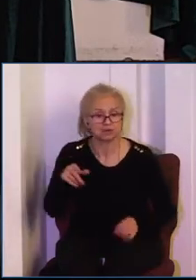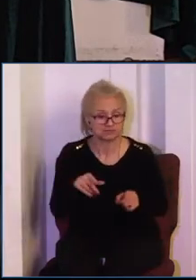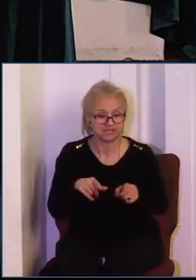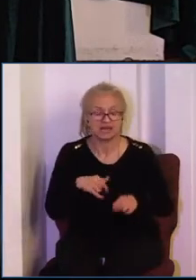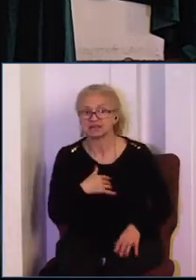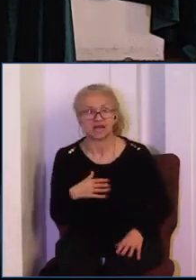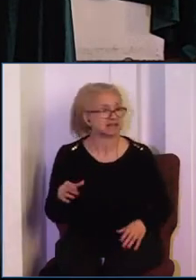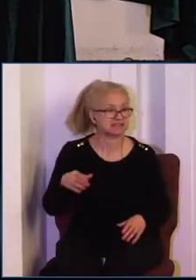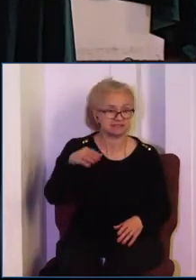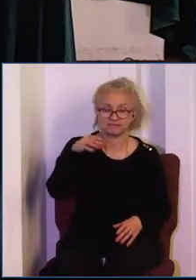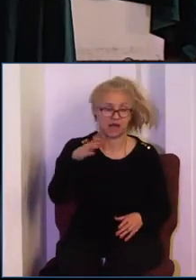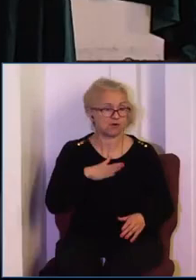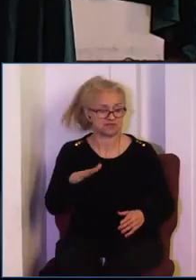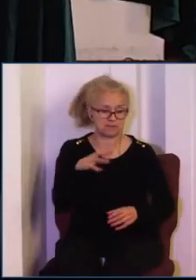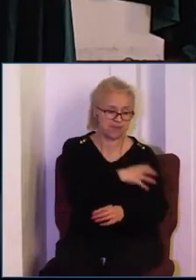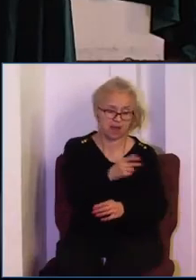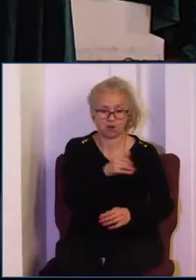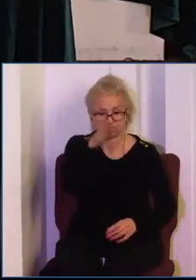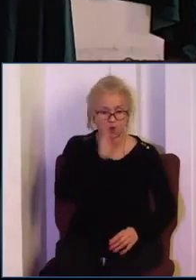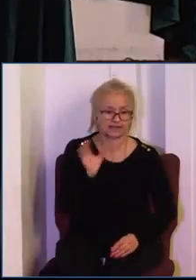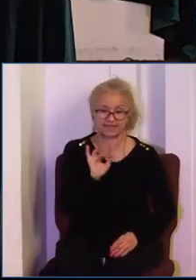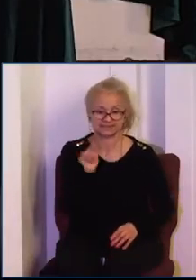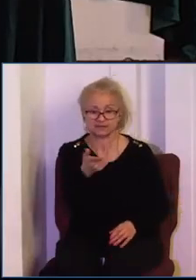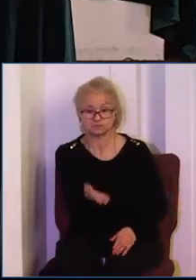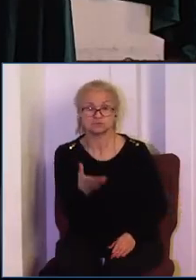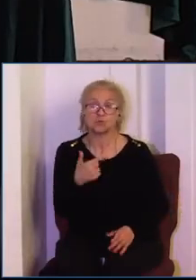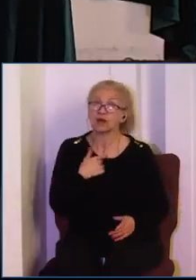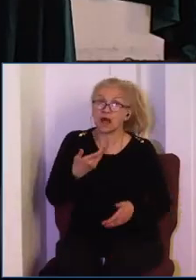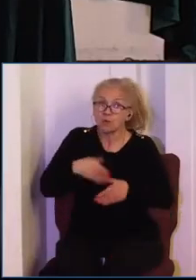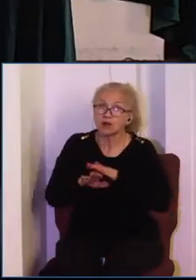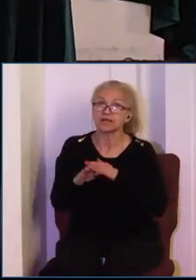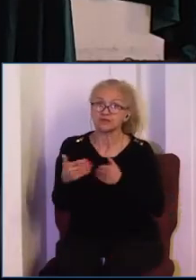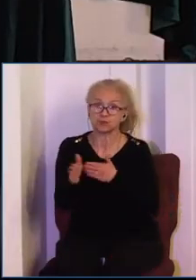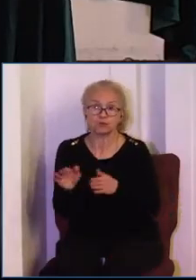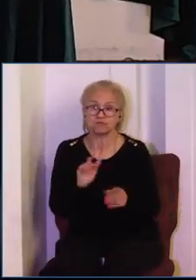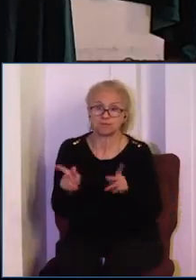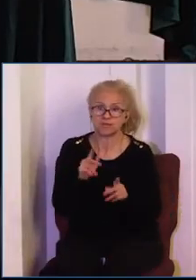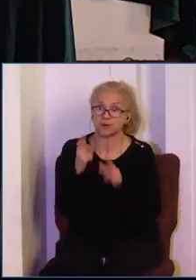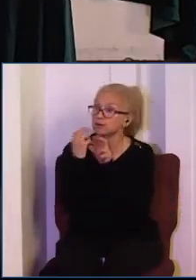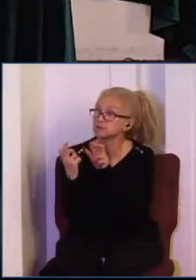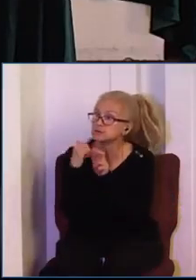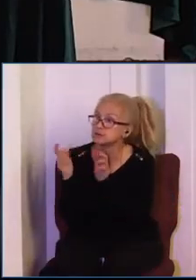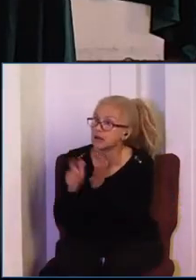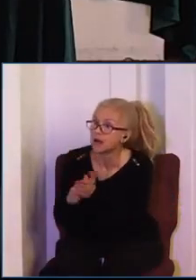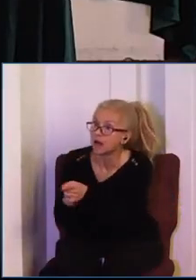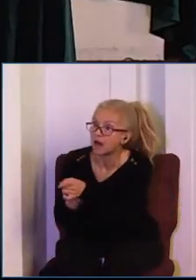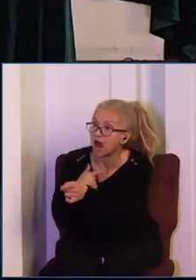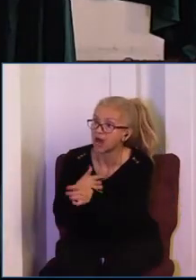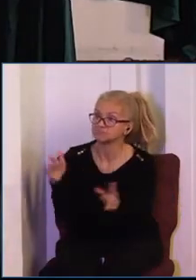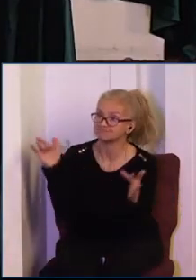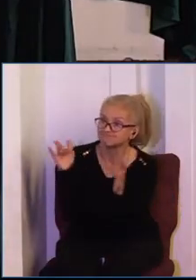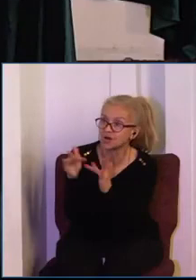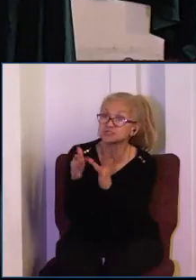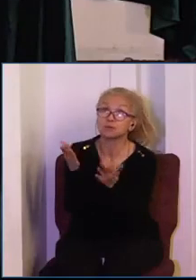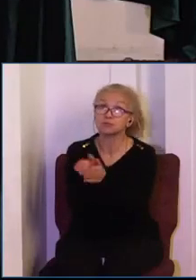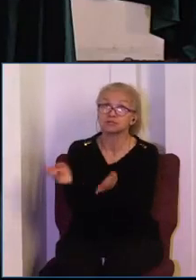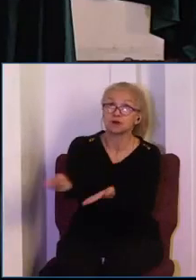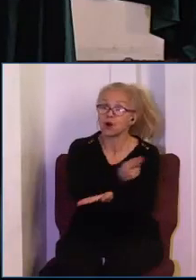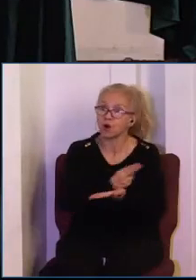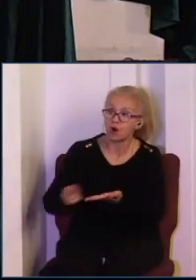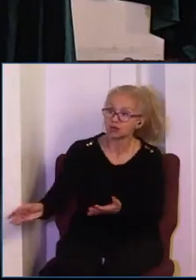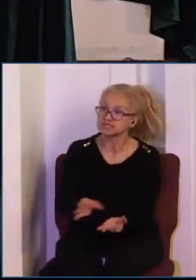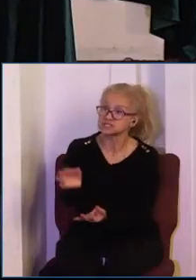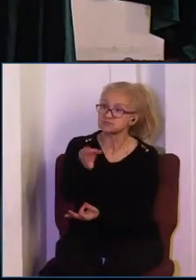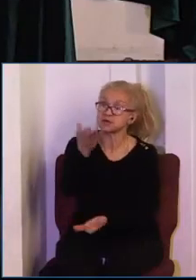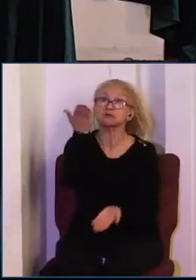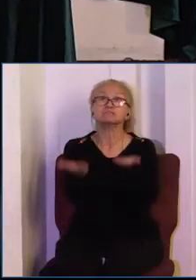God like that man feels the power of God. I want, when I walk in the room, that people know that I have been in touch with the Holy Spirit and that